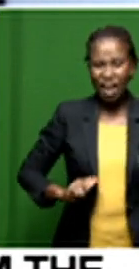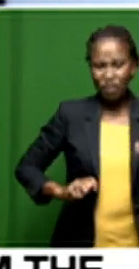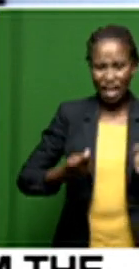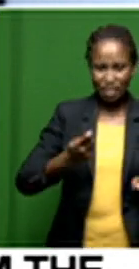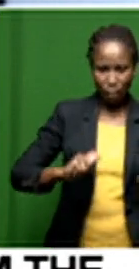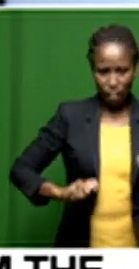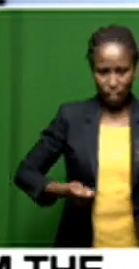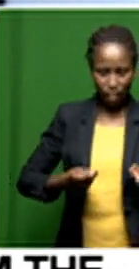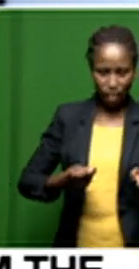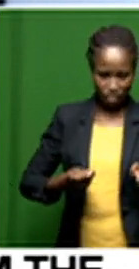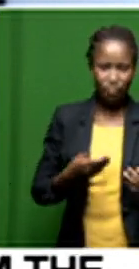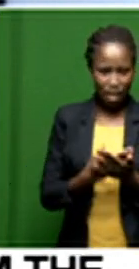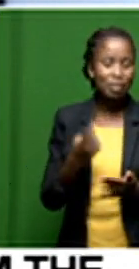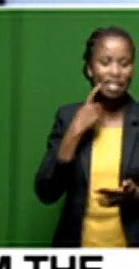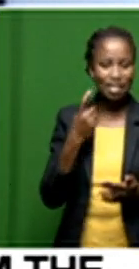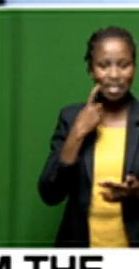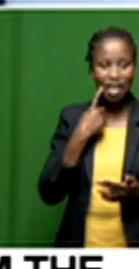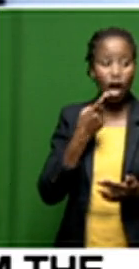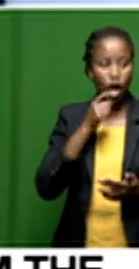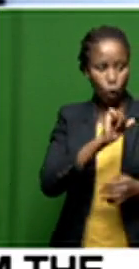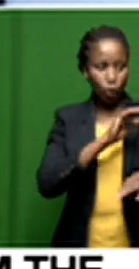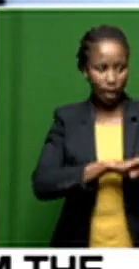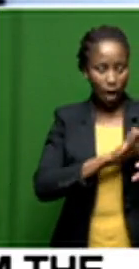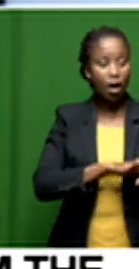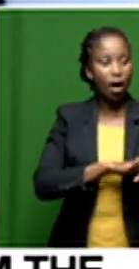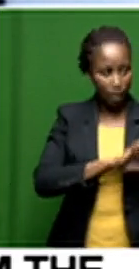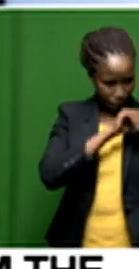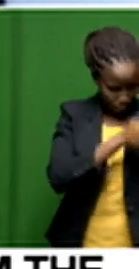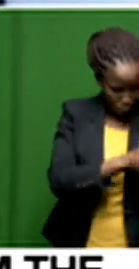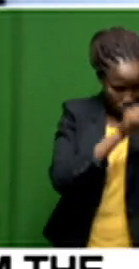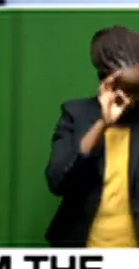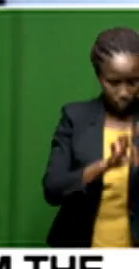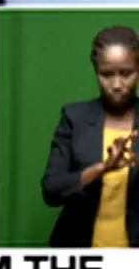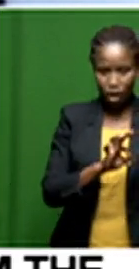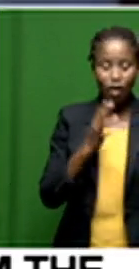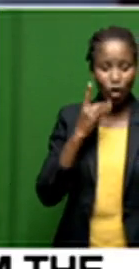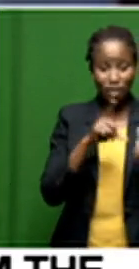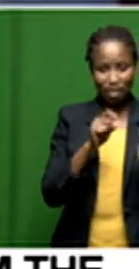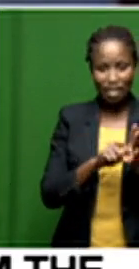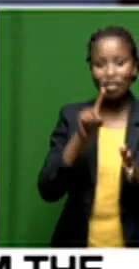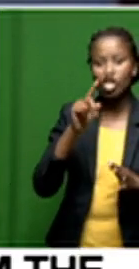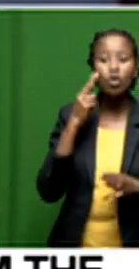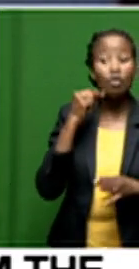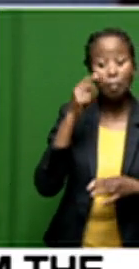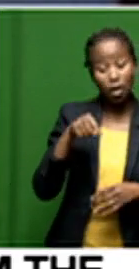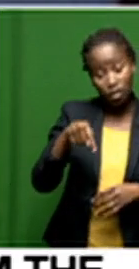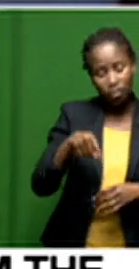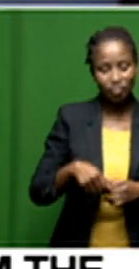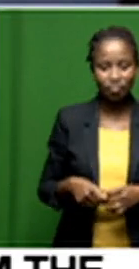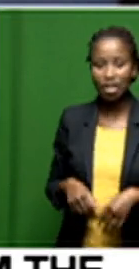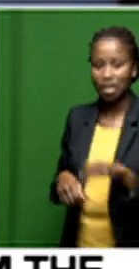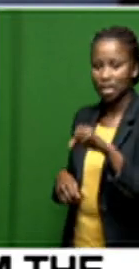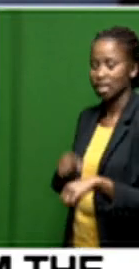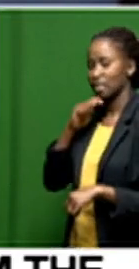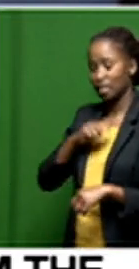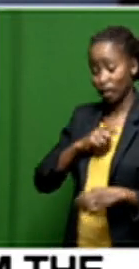in order to meet that ultimate deadline that we're all ready to go to the polls on the 1st of November. Indeed. And of course, today, tomorrow,